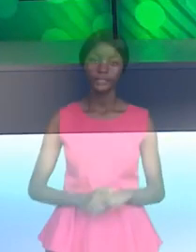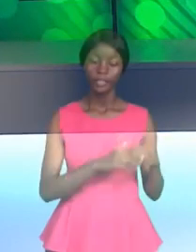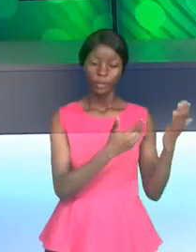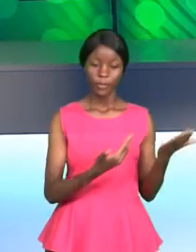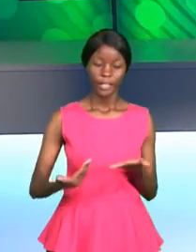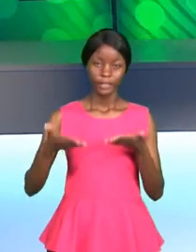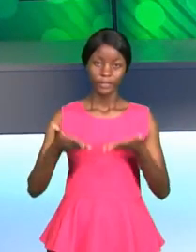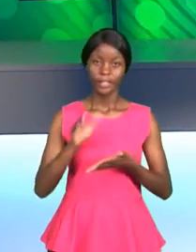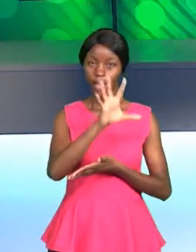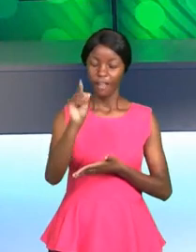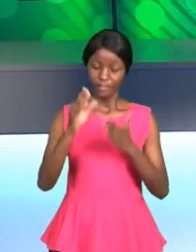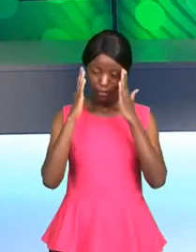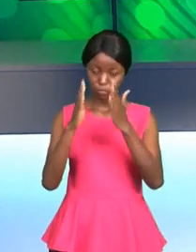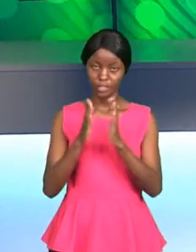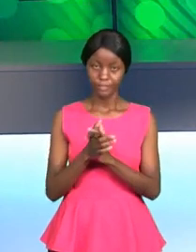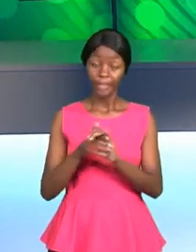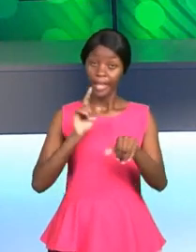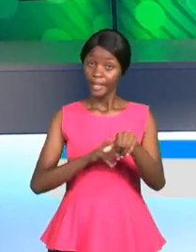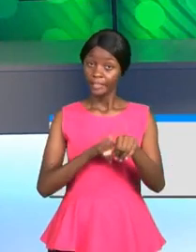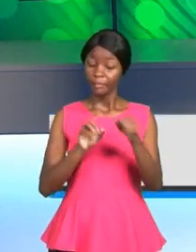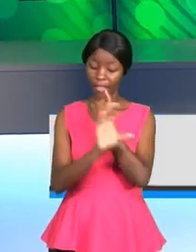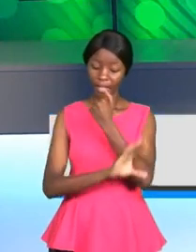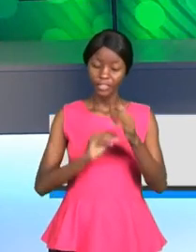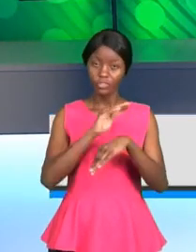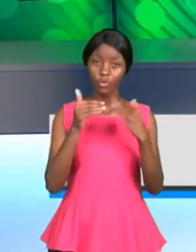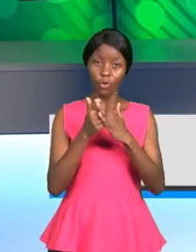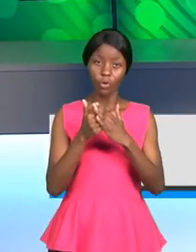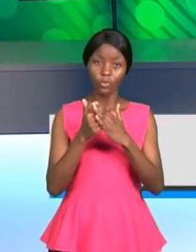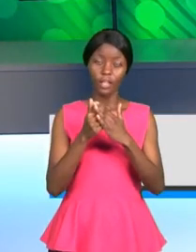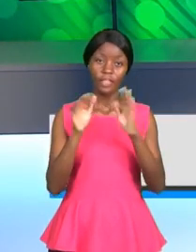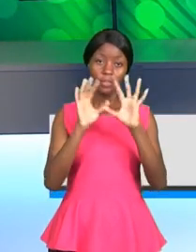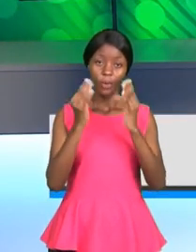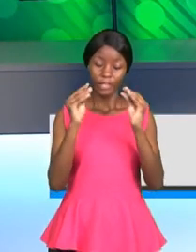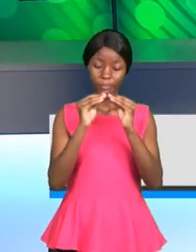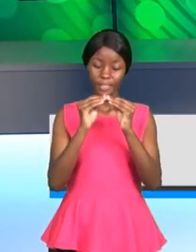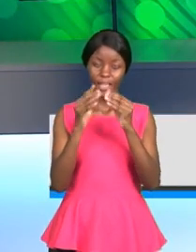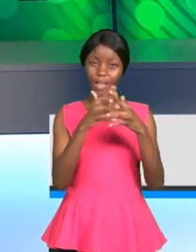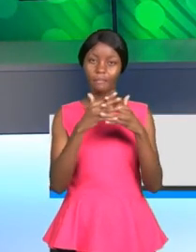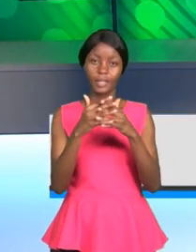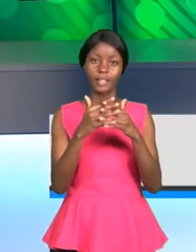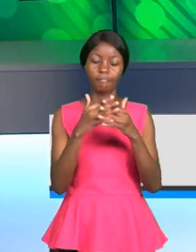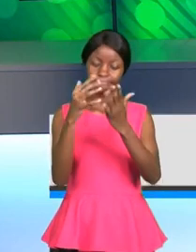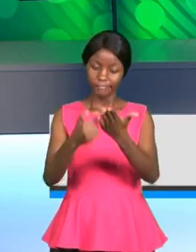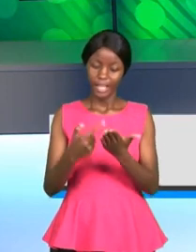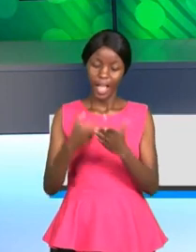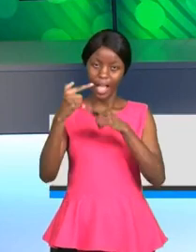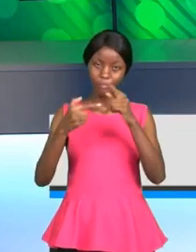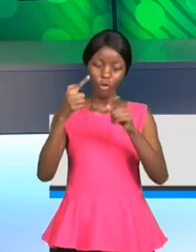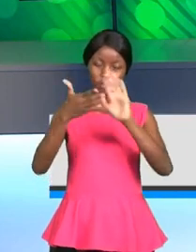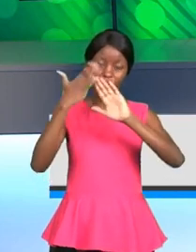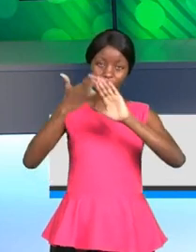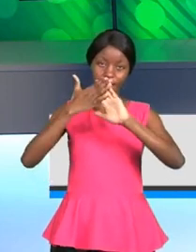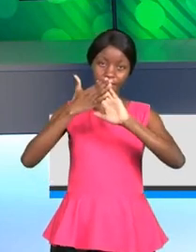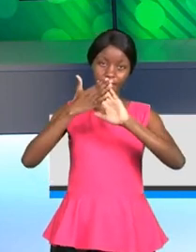Welcome back to Africa Focus. As nations around the world gather in New York in the United States to discuss and fasten the achievement of